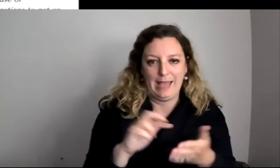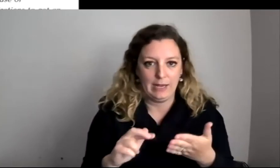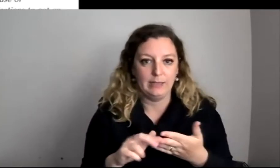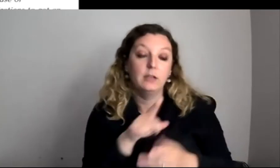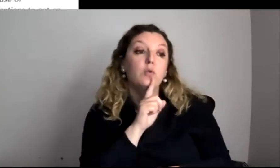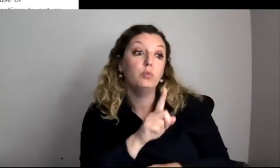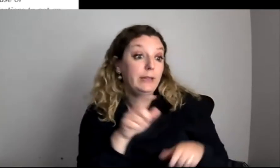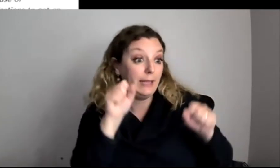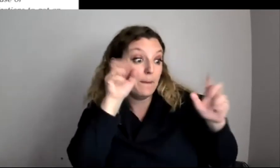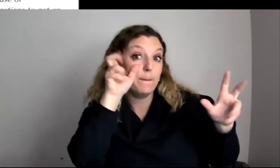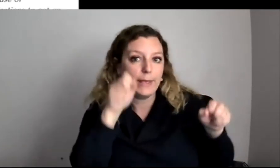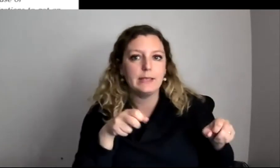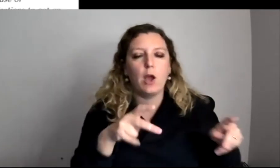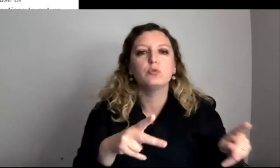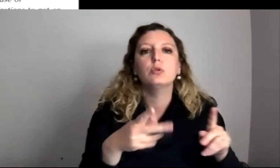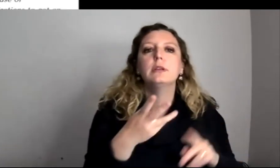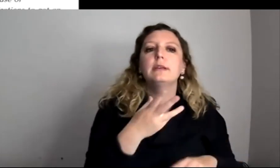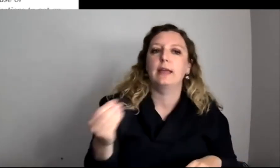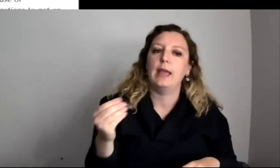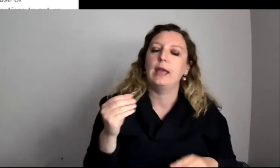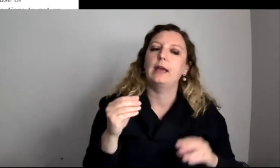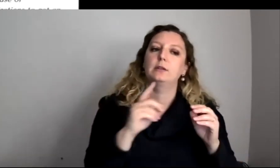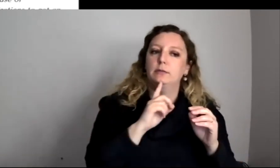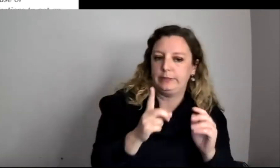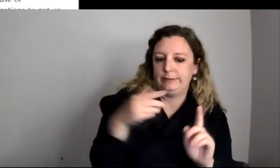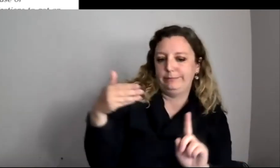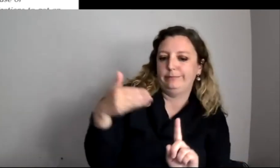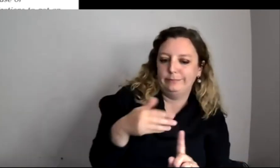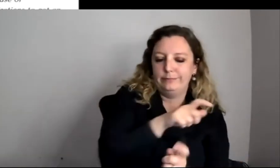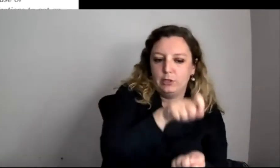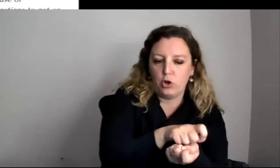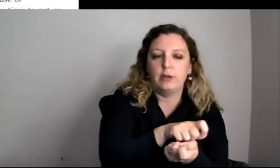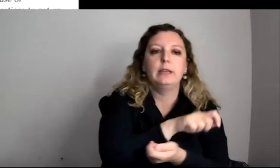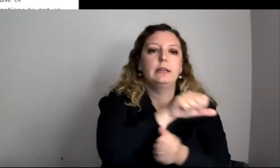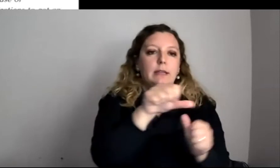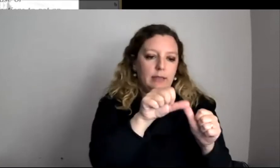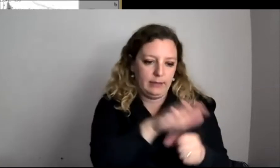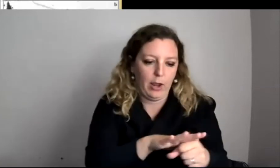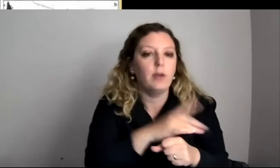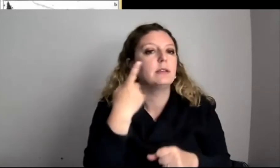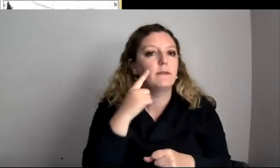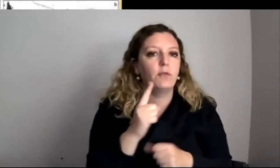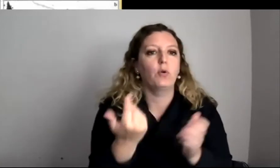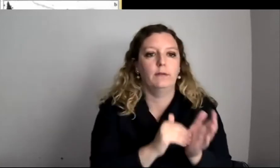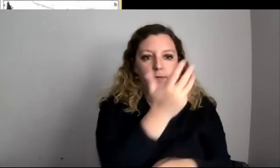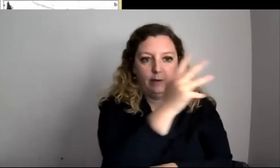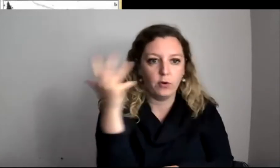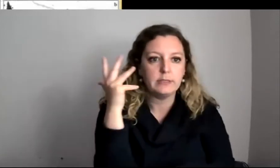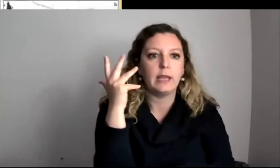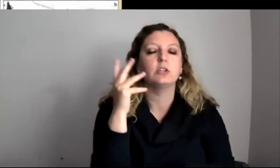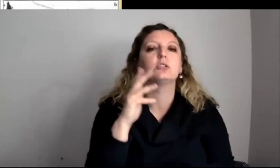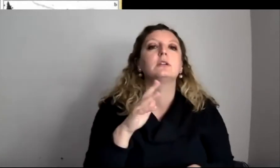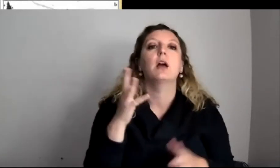really amazing opportunity and more strategically target areas for reforestation. And I just want to give a